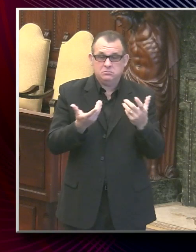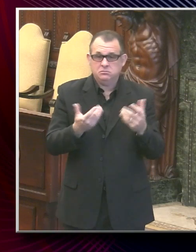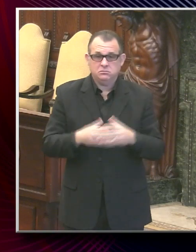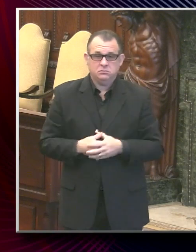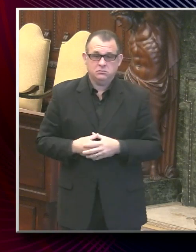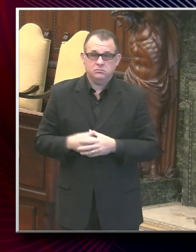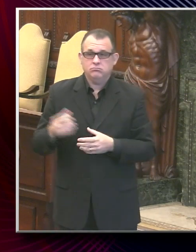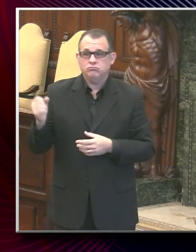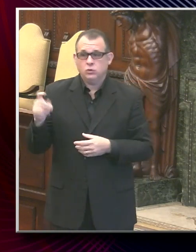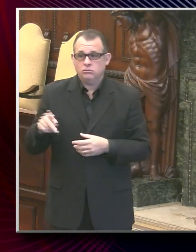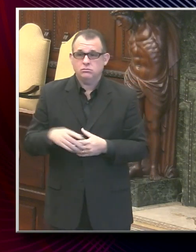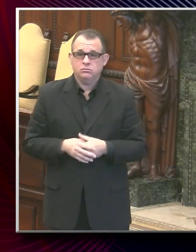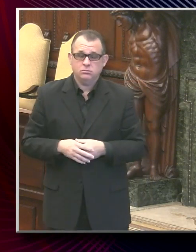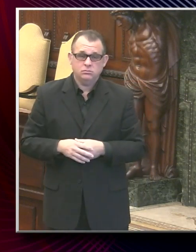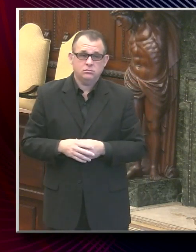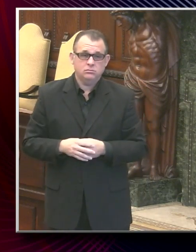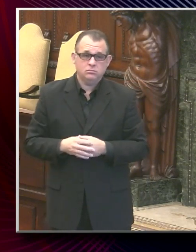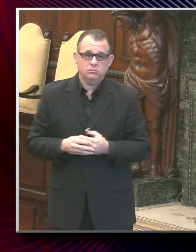Thank you.